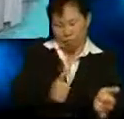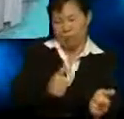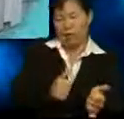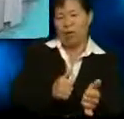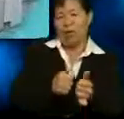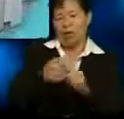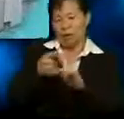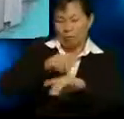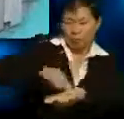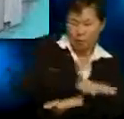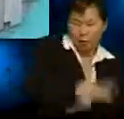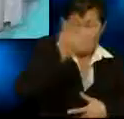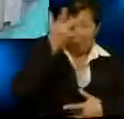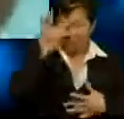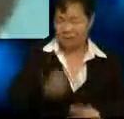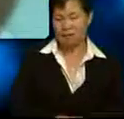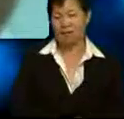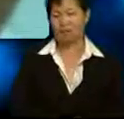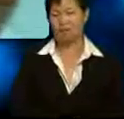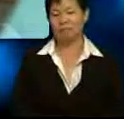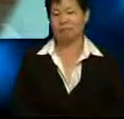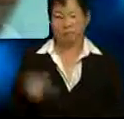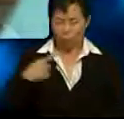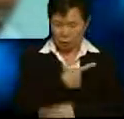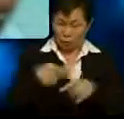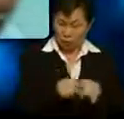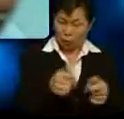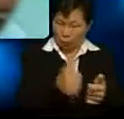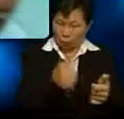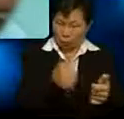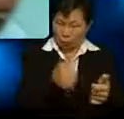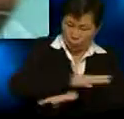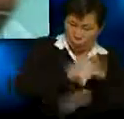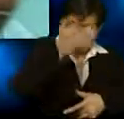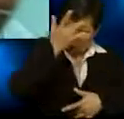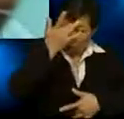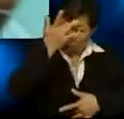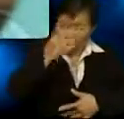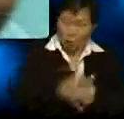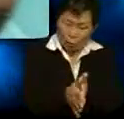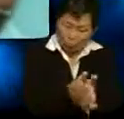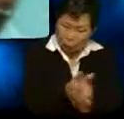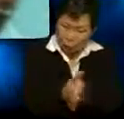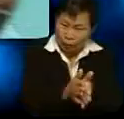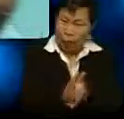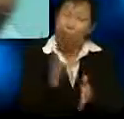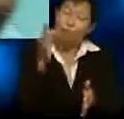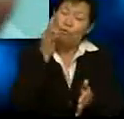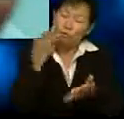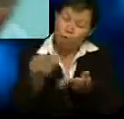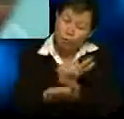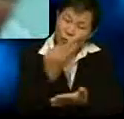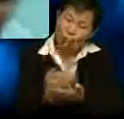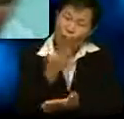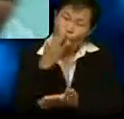spread of diseases. We can also prevent the spread of diseases by washing fresh fruits and